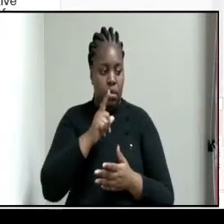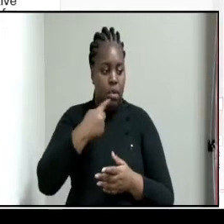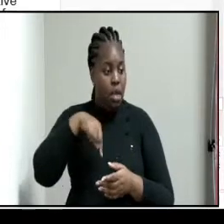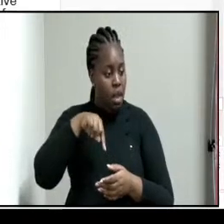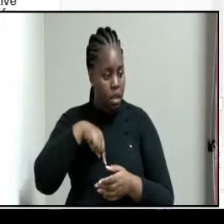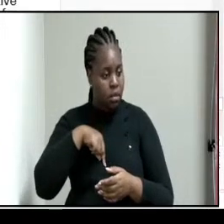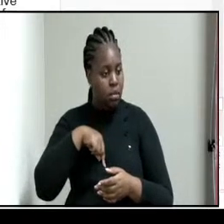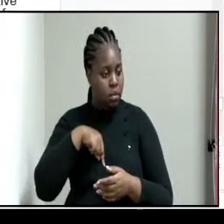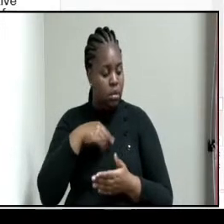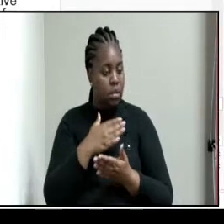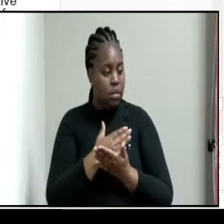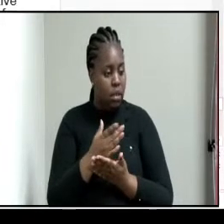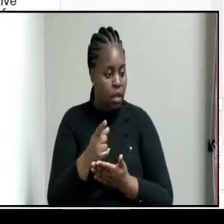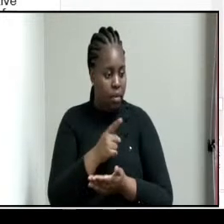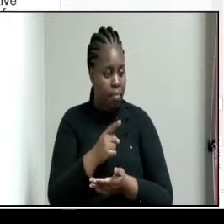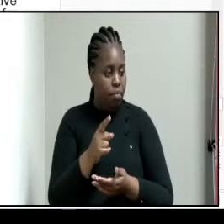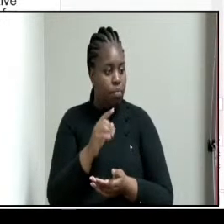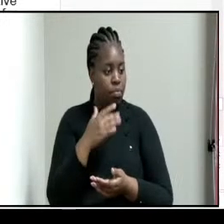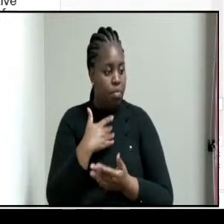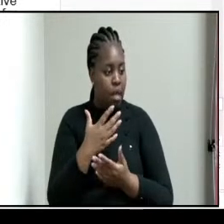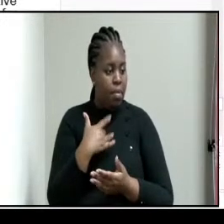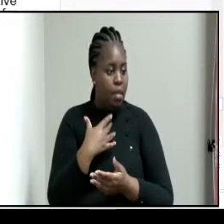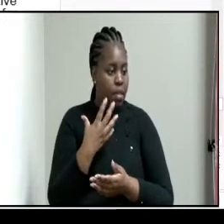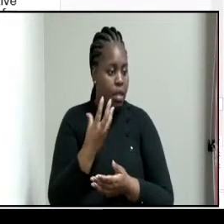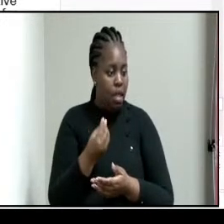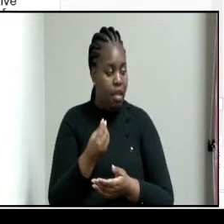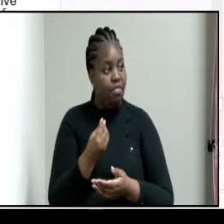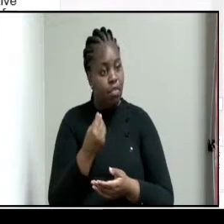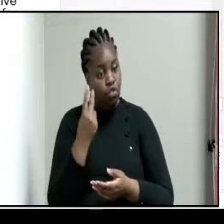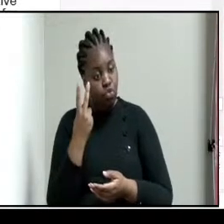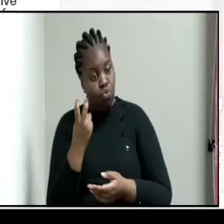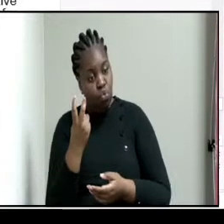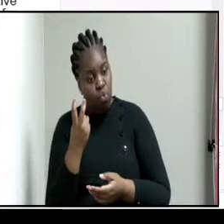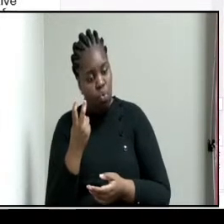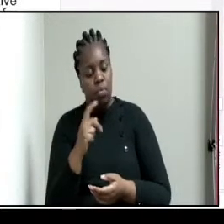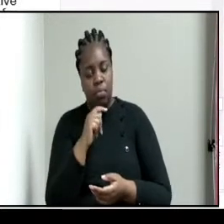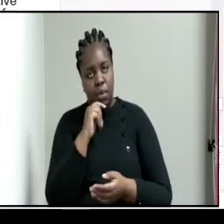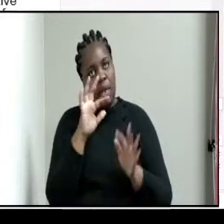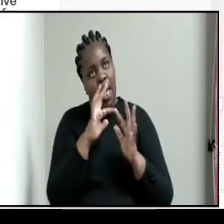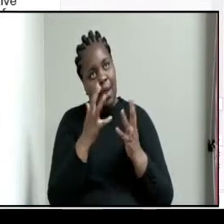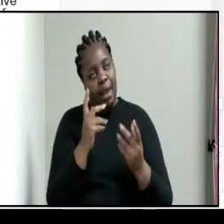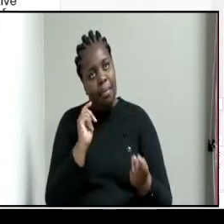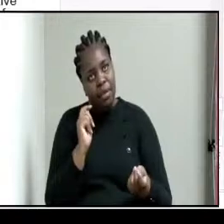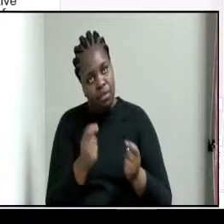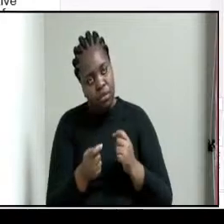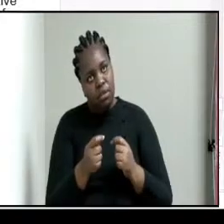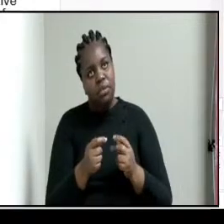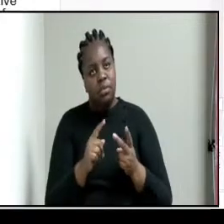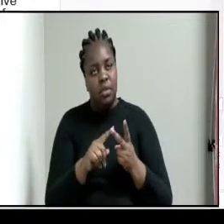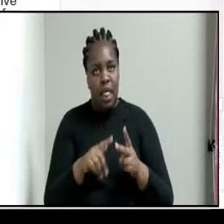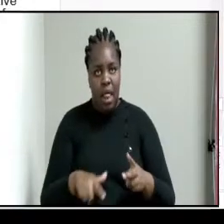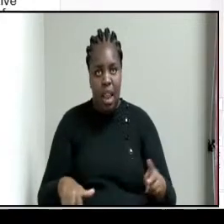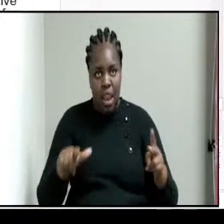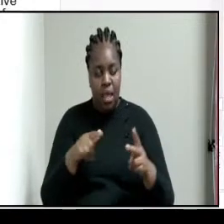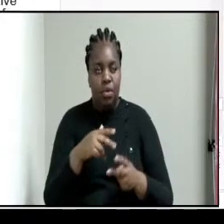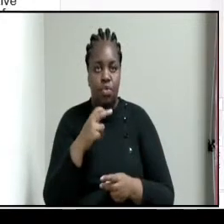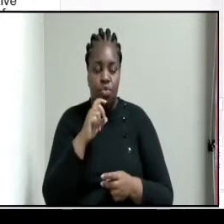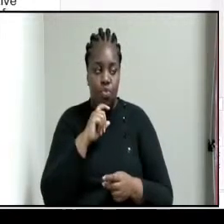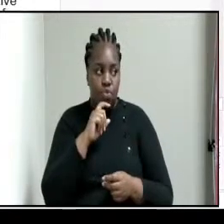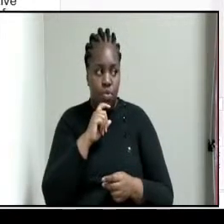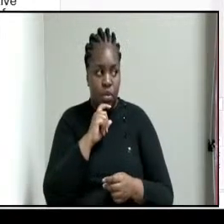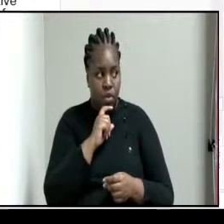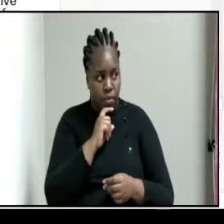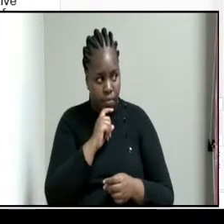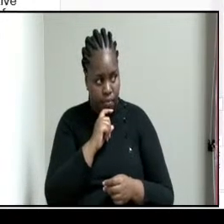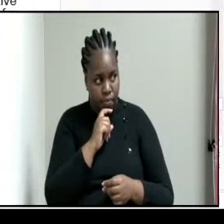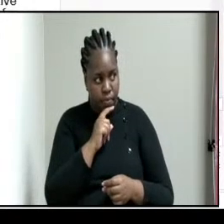exist. They were true then, they are still true today. Some of them include climate change and altered patterns of land use, which pose a